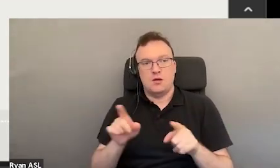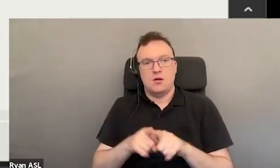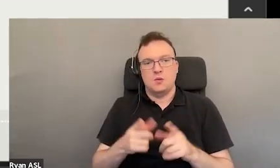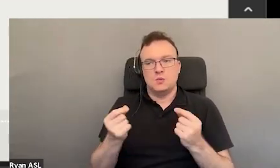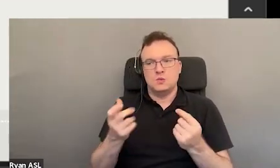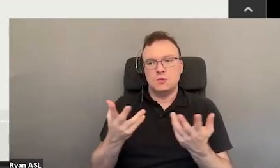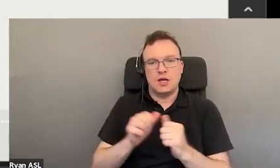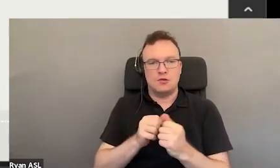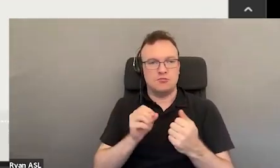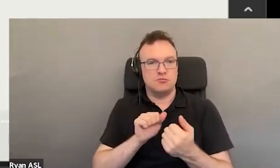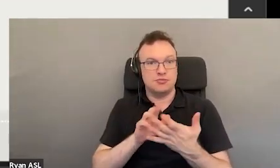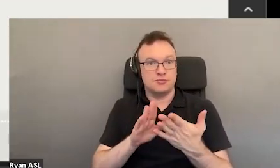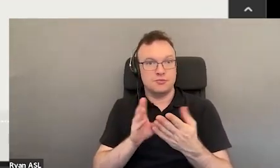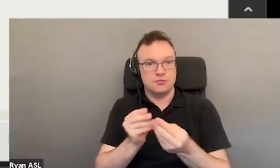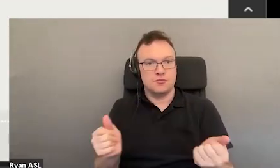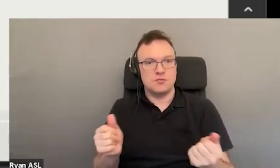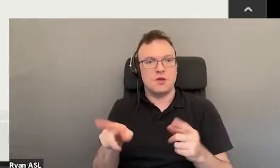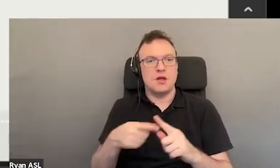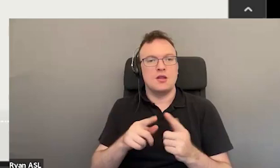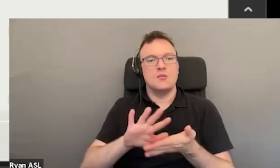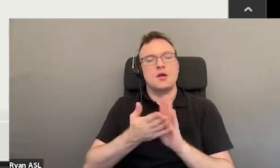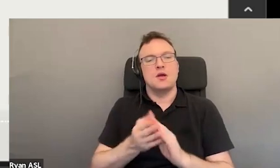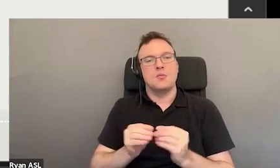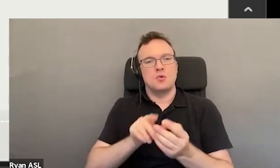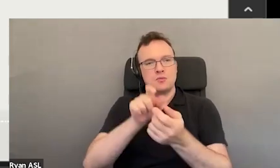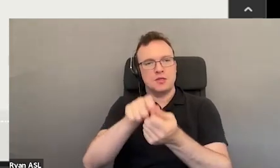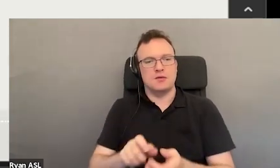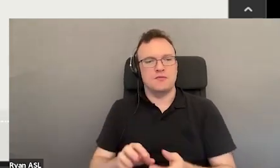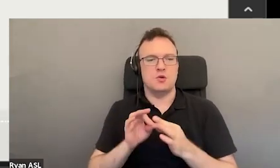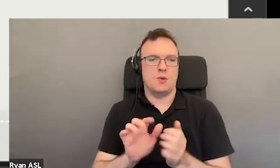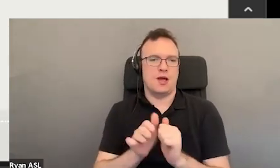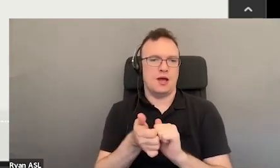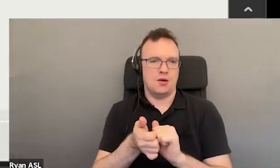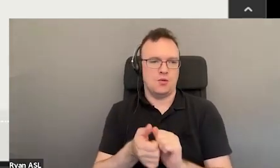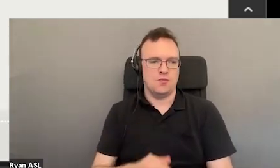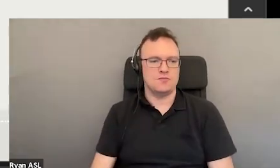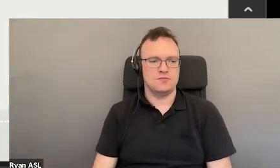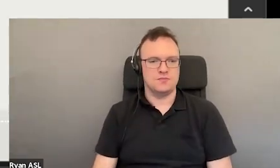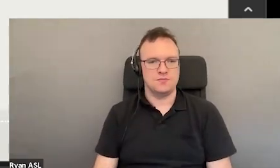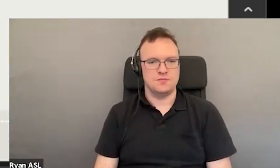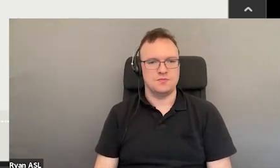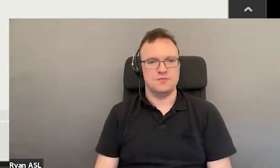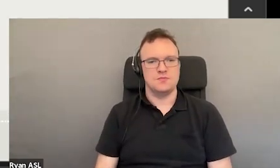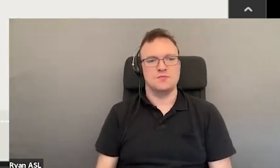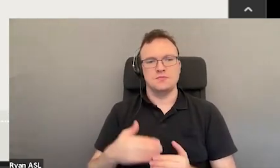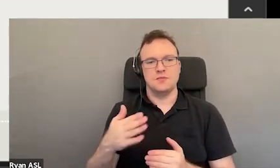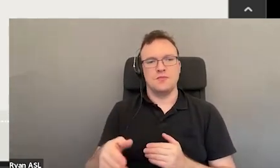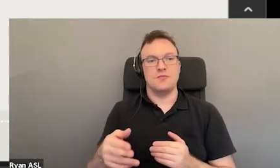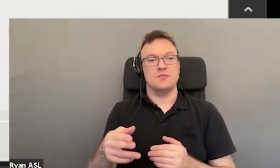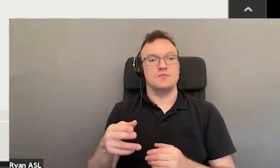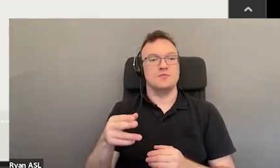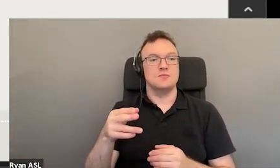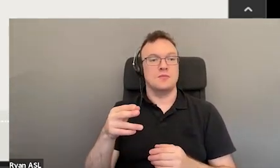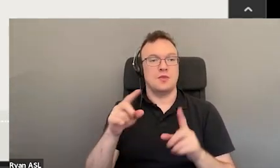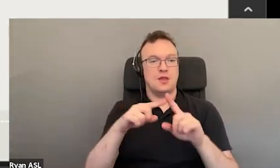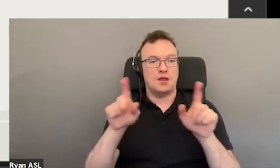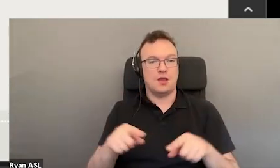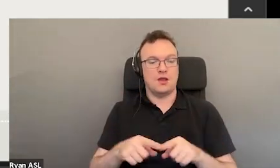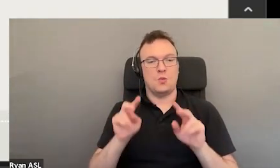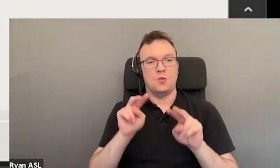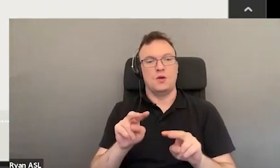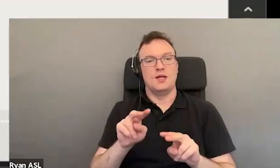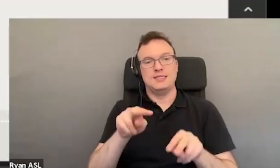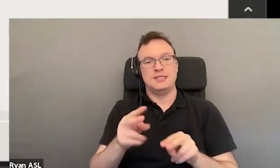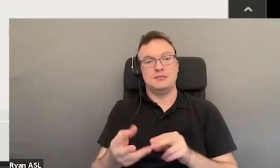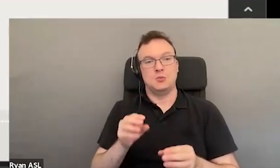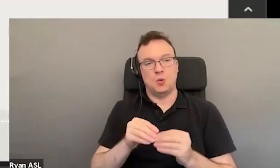to address them, and then we're going to get more specific into the how. In our next slide, we're going to take a closer look at stigma, as